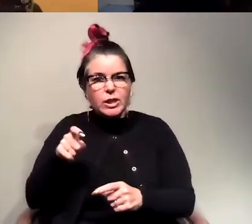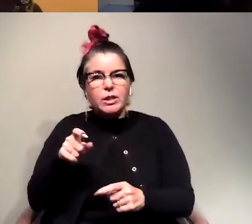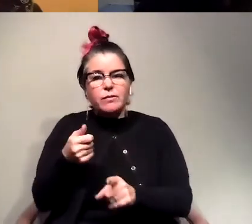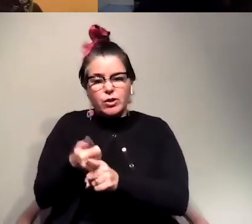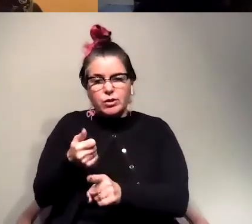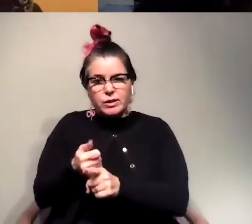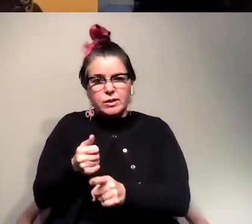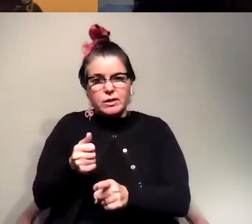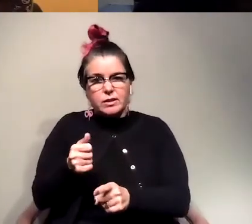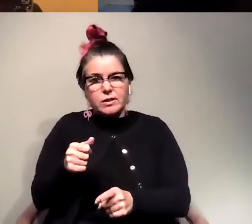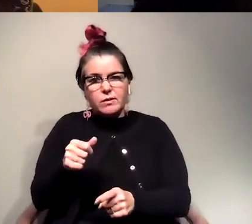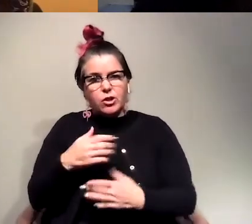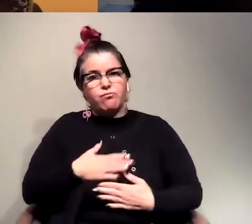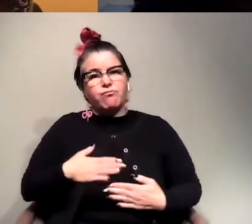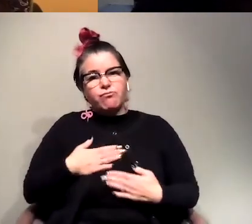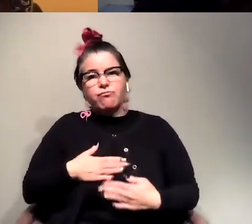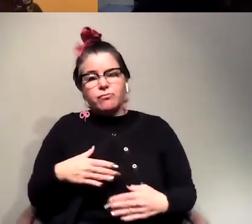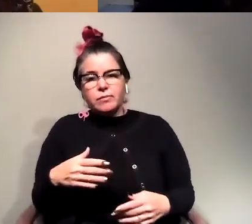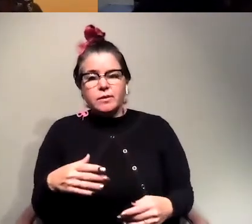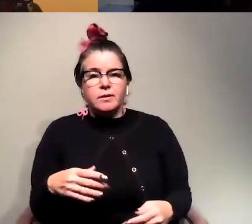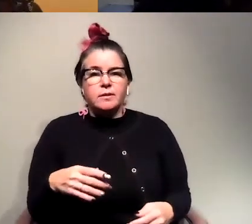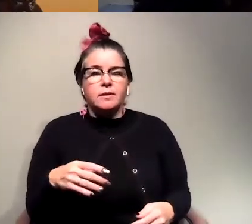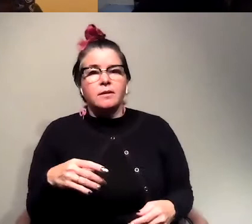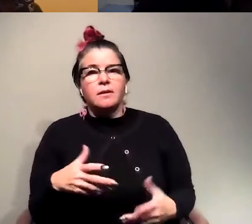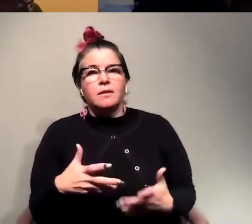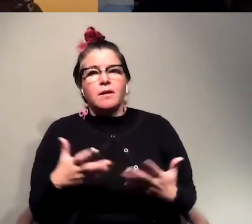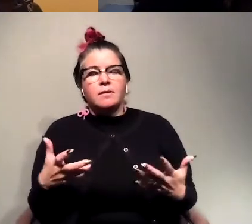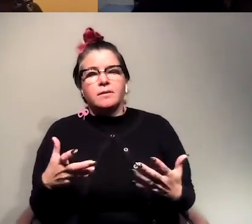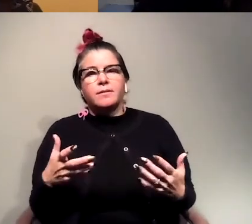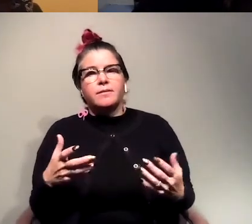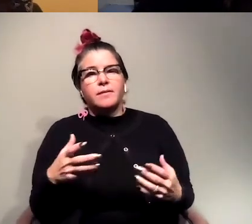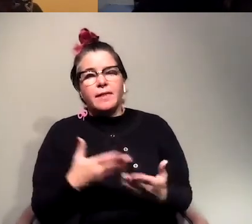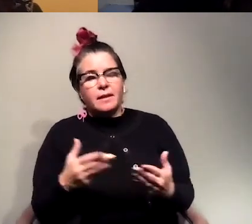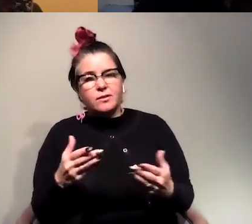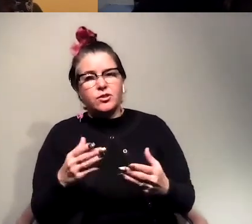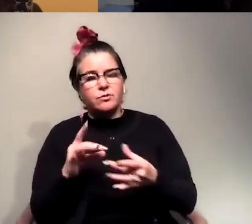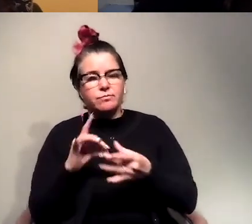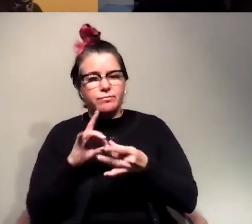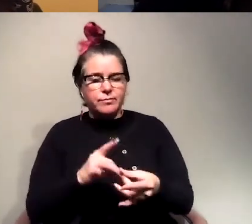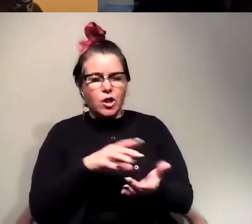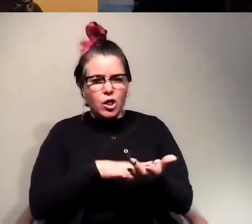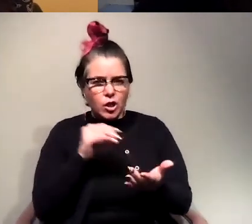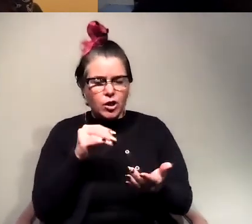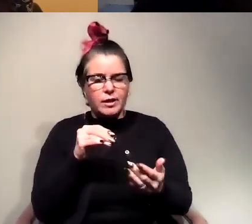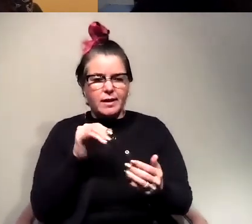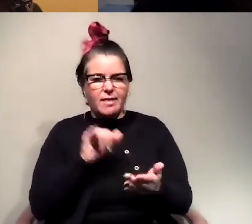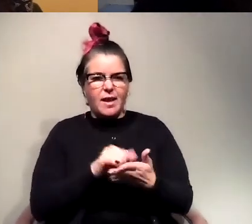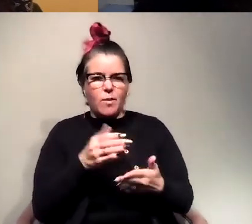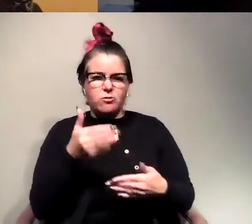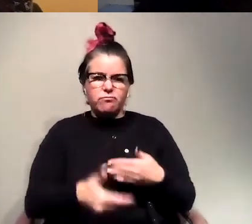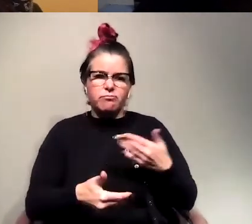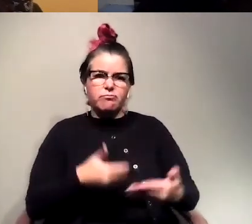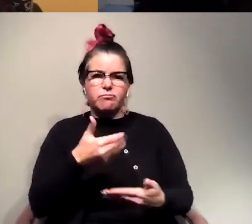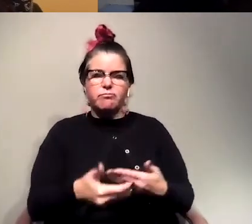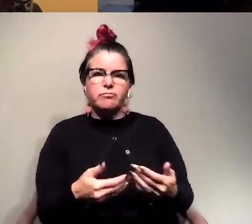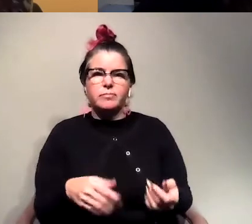finding entertaining. And there's a lot of, there's a lot to be said for learning that way and for doing